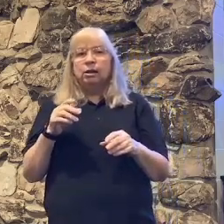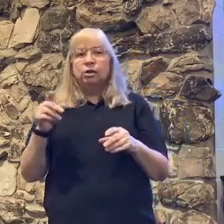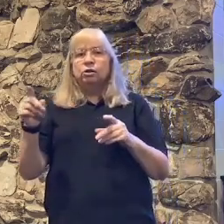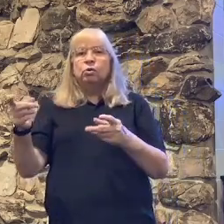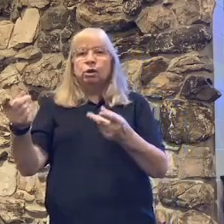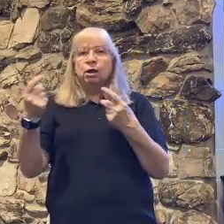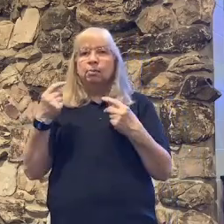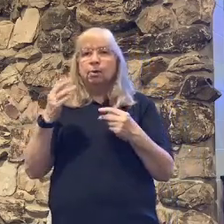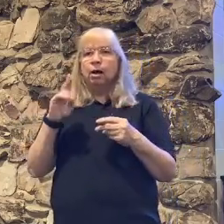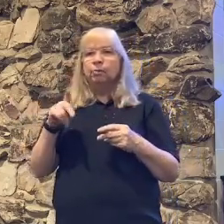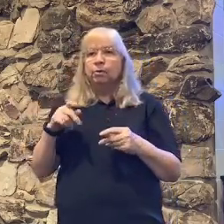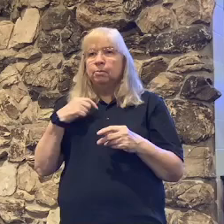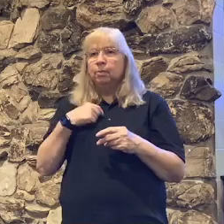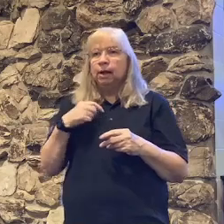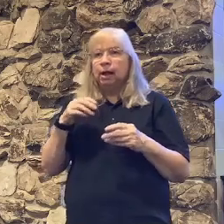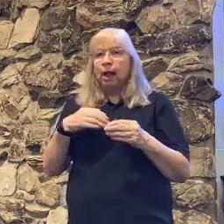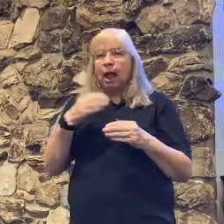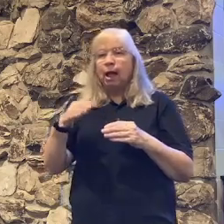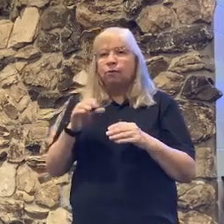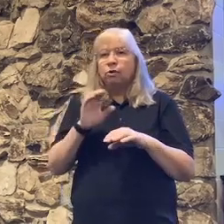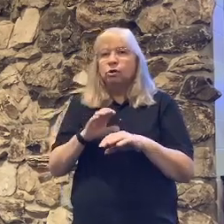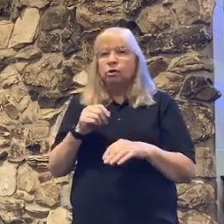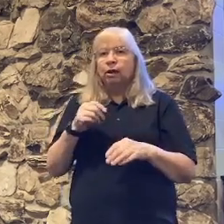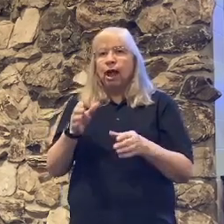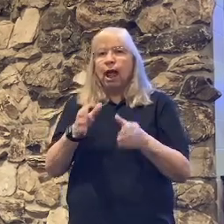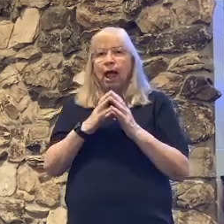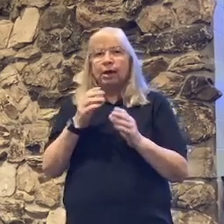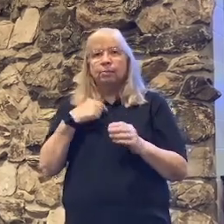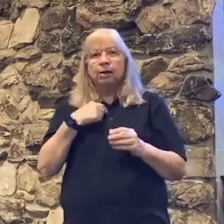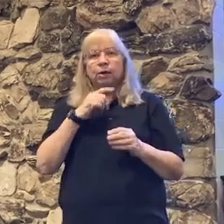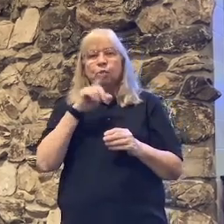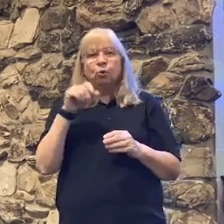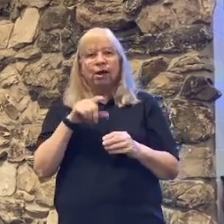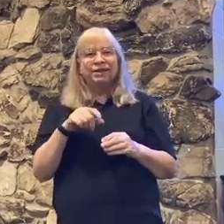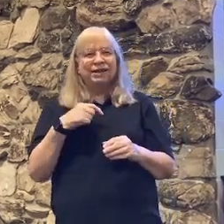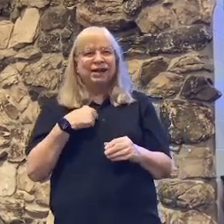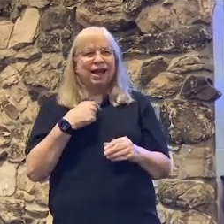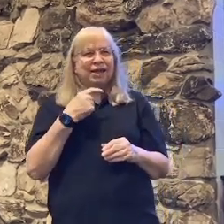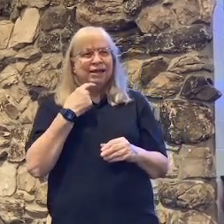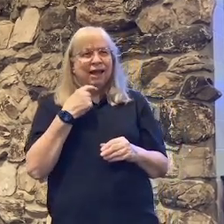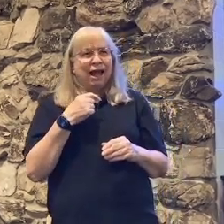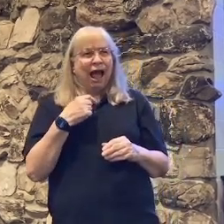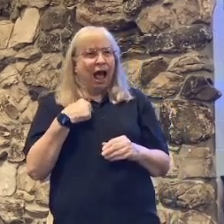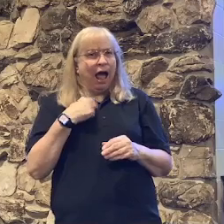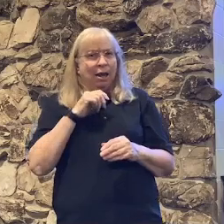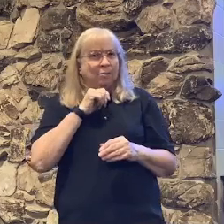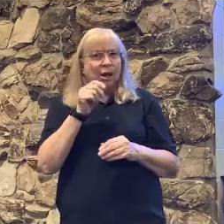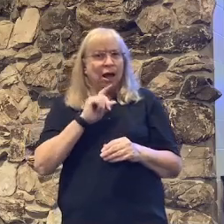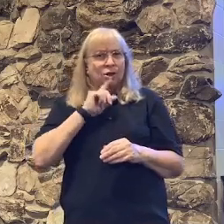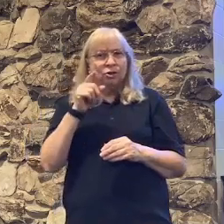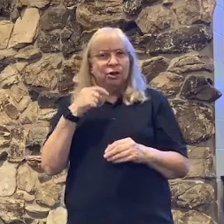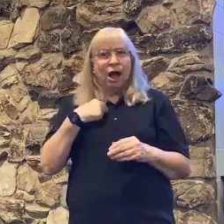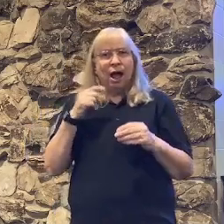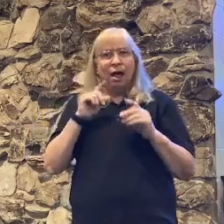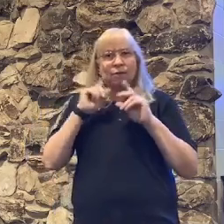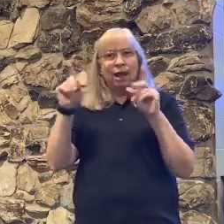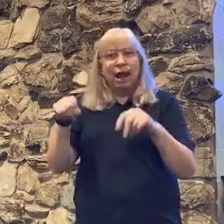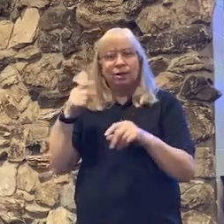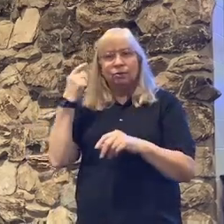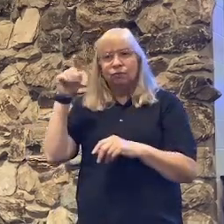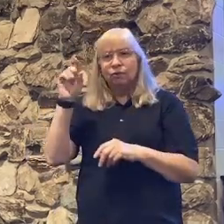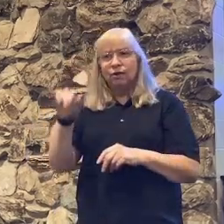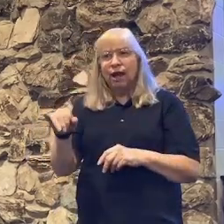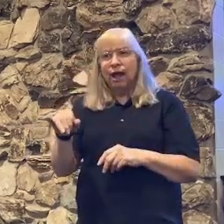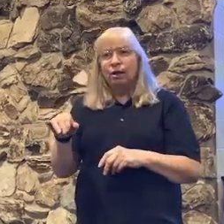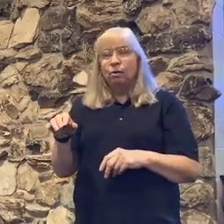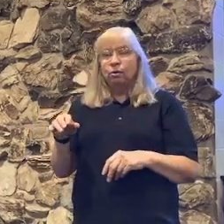to me after church and she would ask me some question, and I'd say, well, you know, I'm not sure I have an answer for that. And she said, well, you